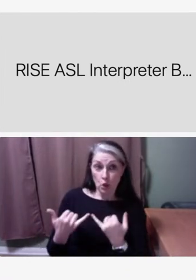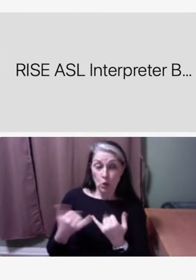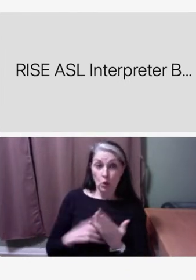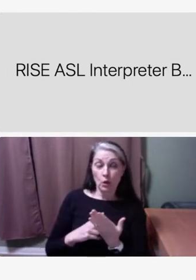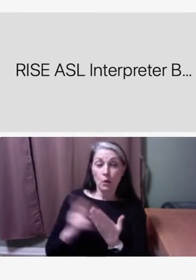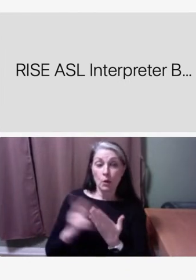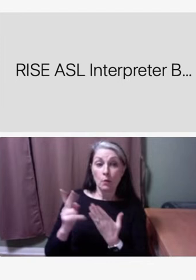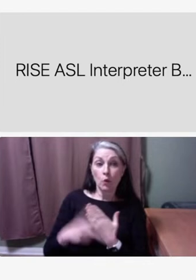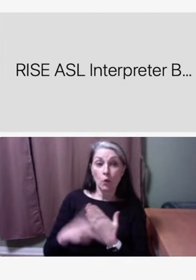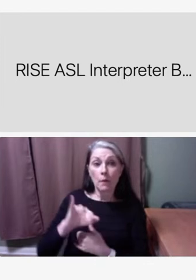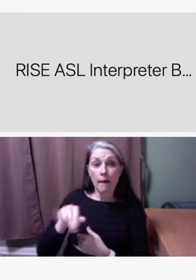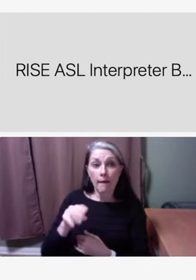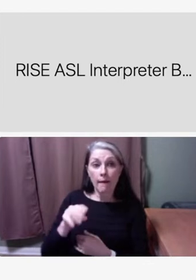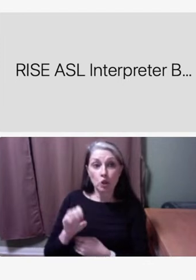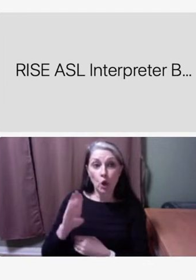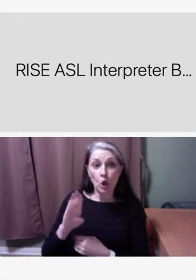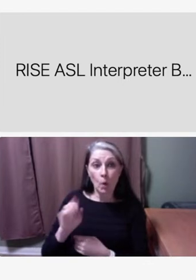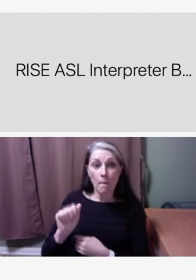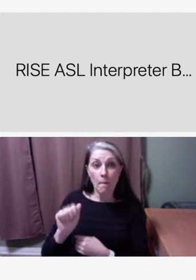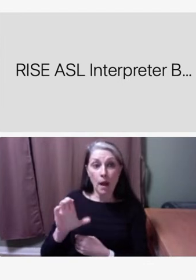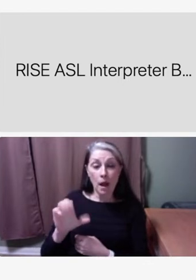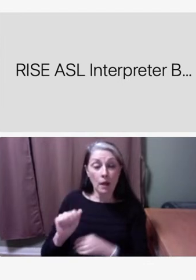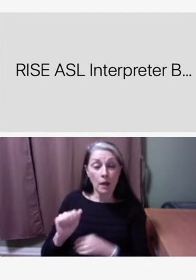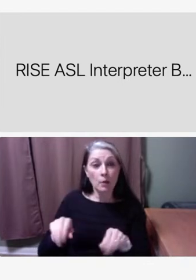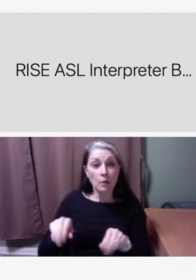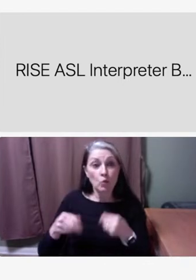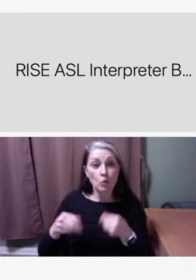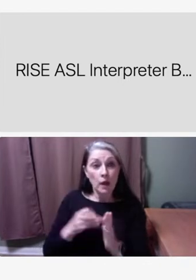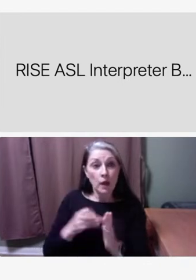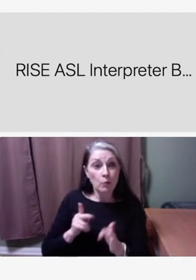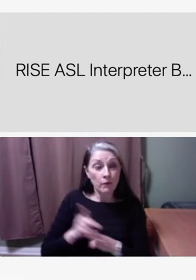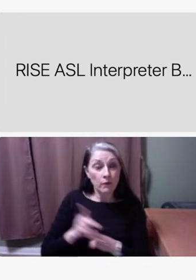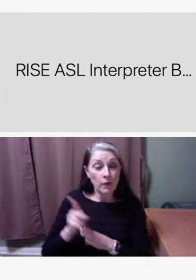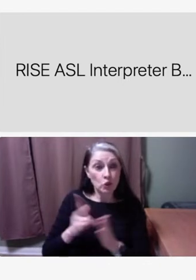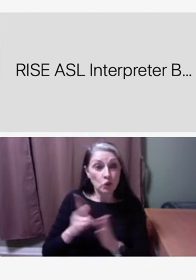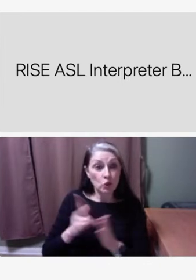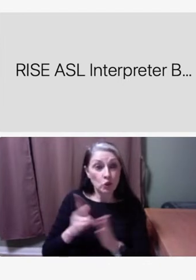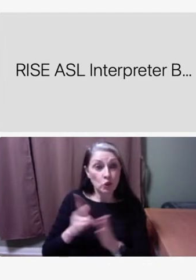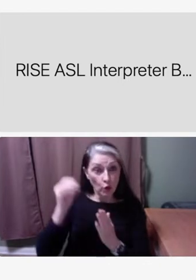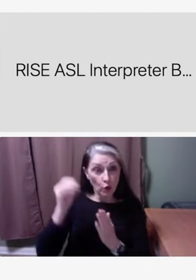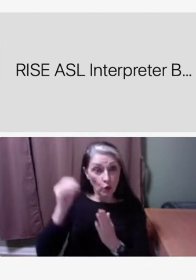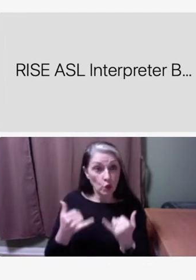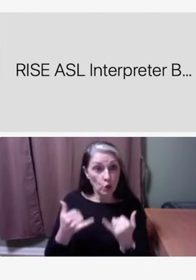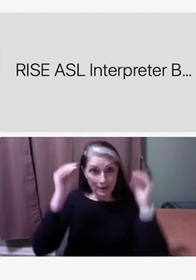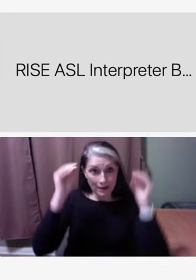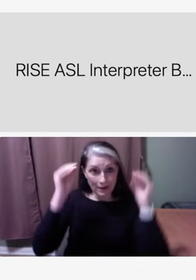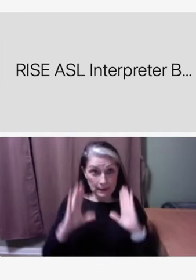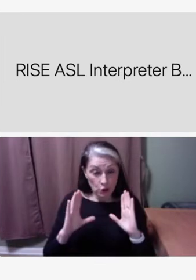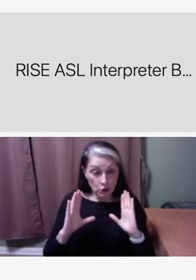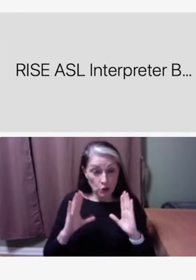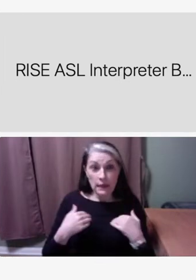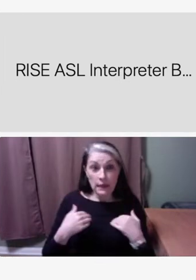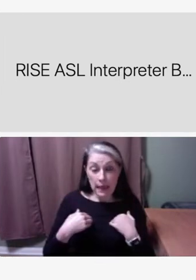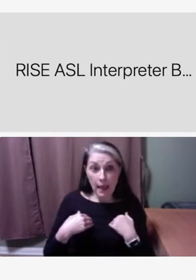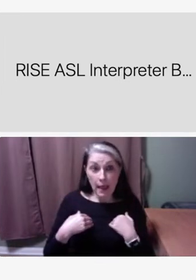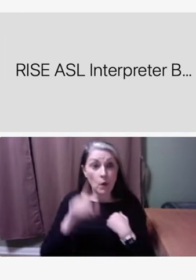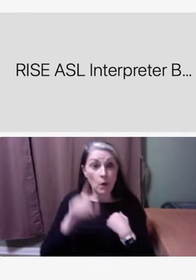professional learning to current teachers and exploring options for students to have a third class taught in Spanish.